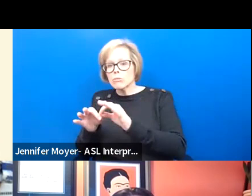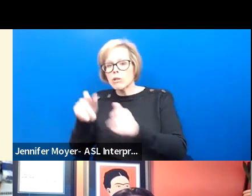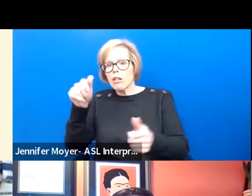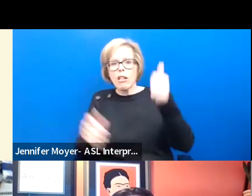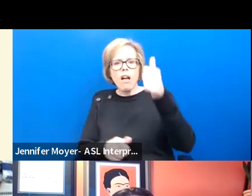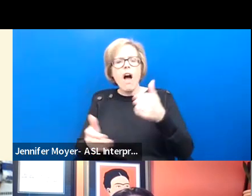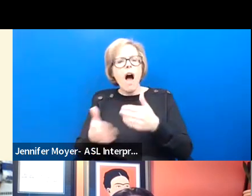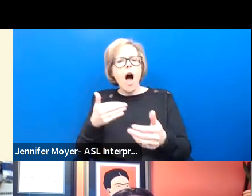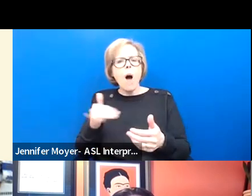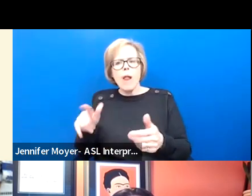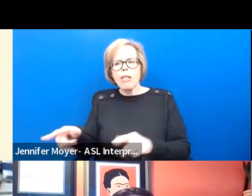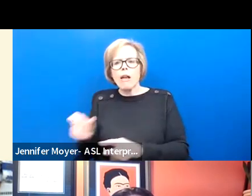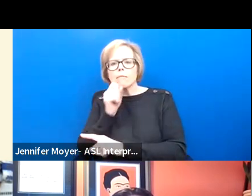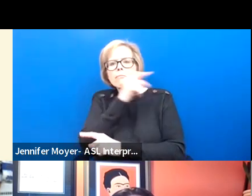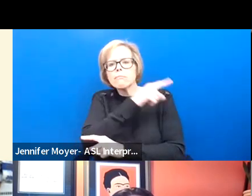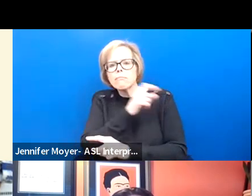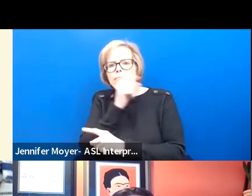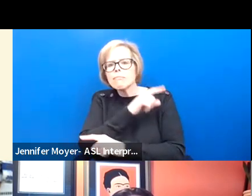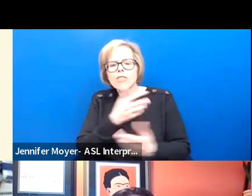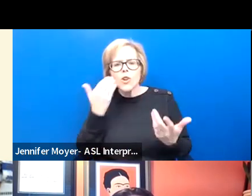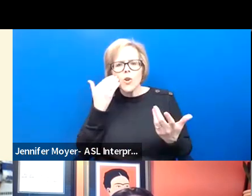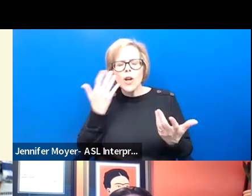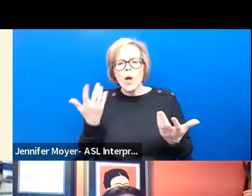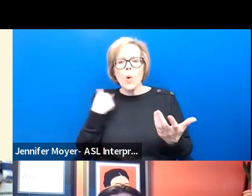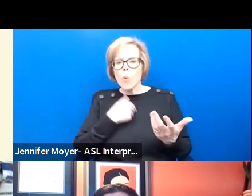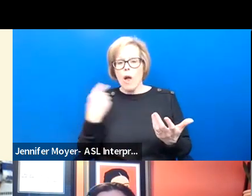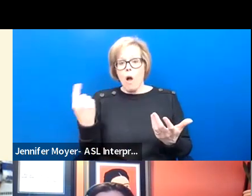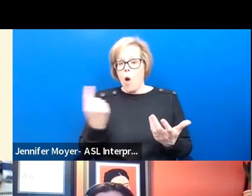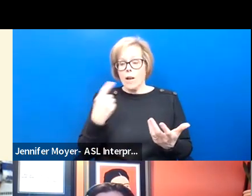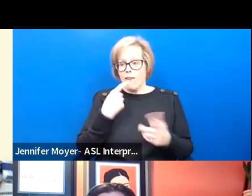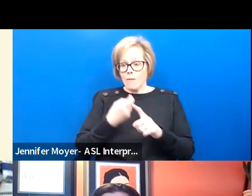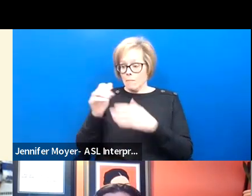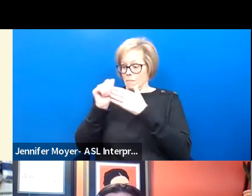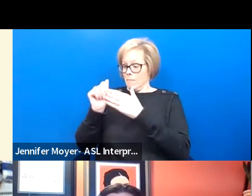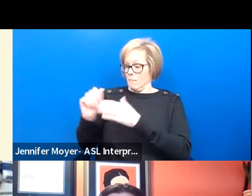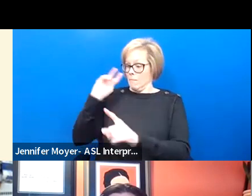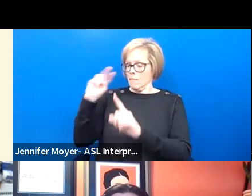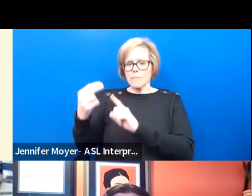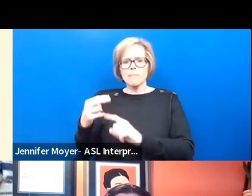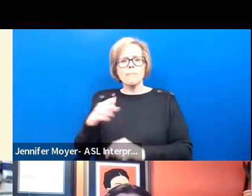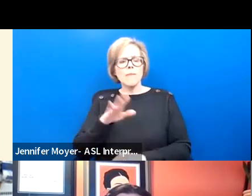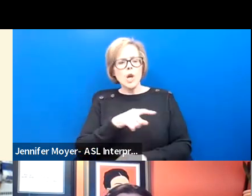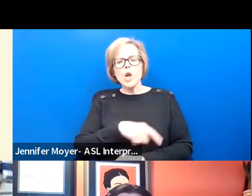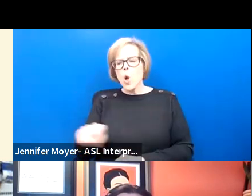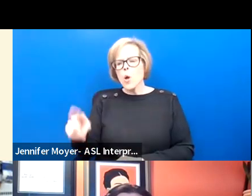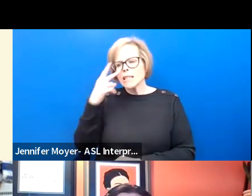ratting them out, So we always said, from a leadership perspective, go see the nurse and just say, hey, just as a